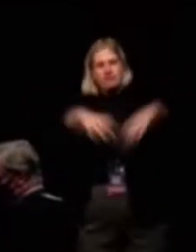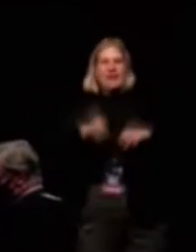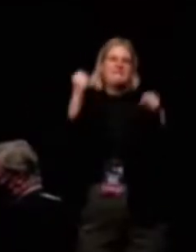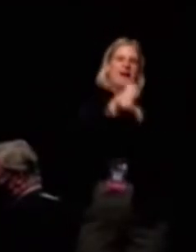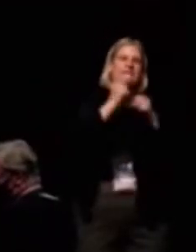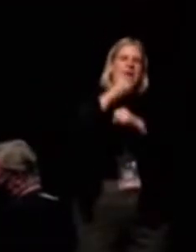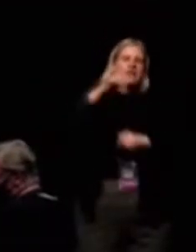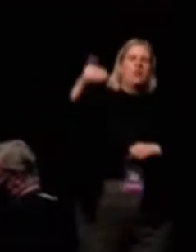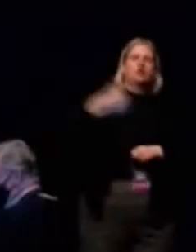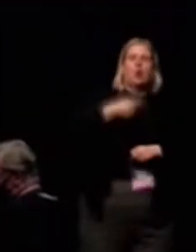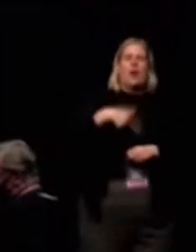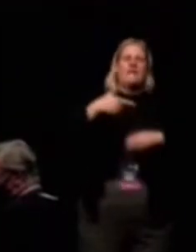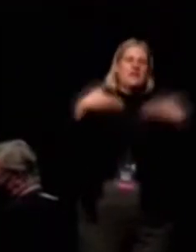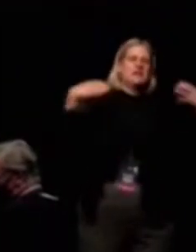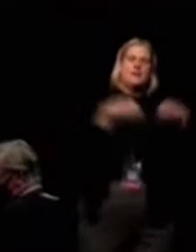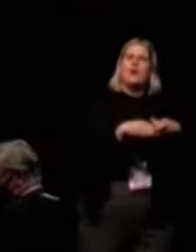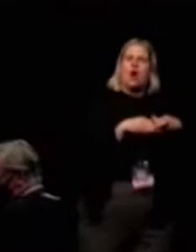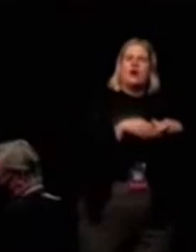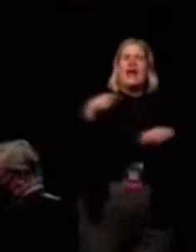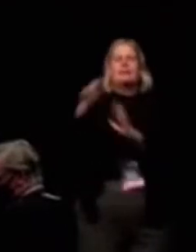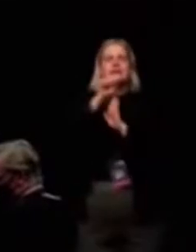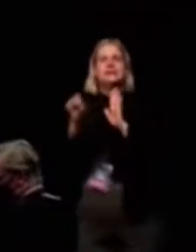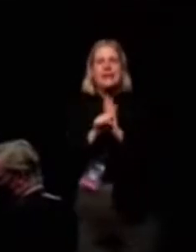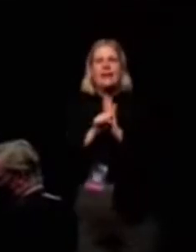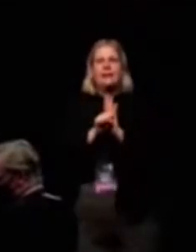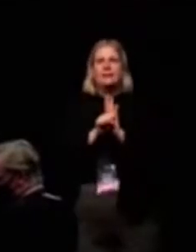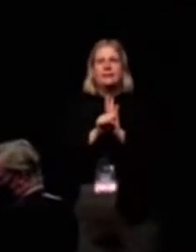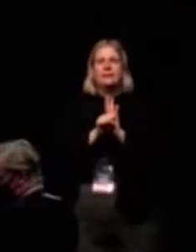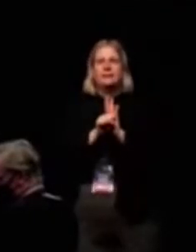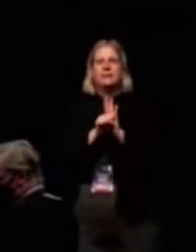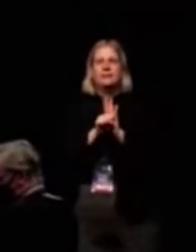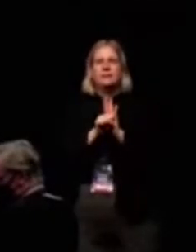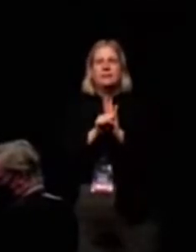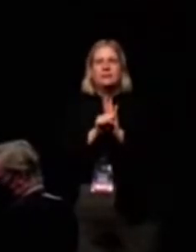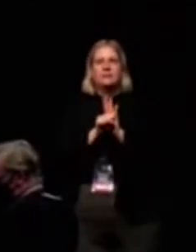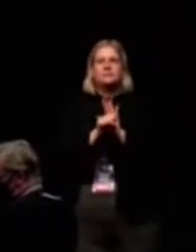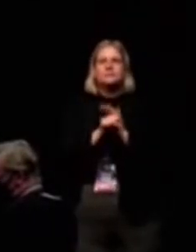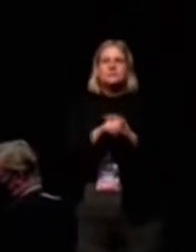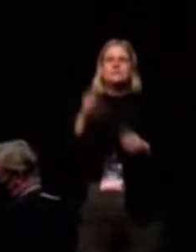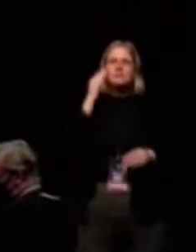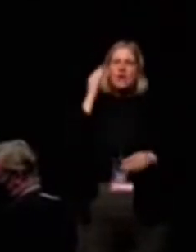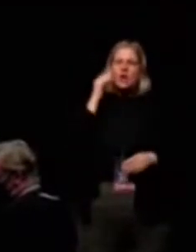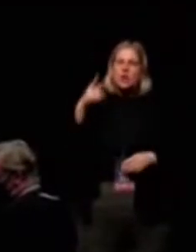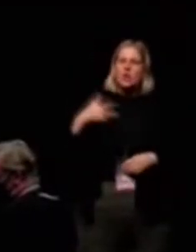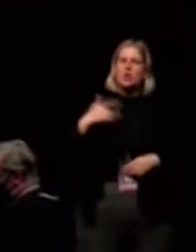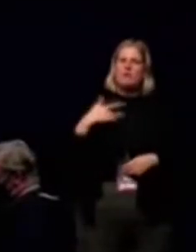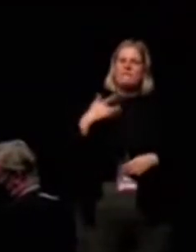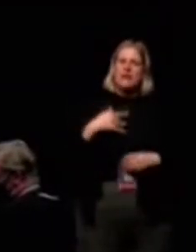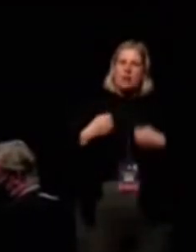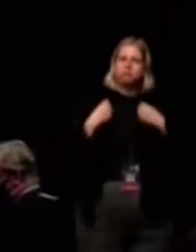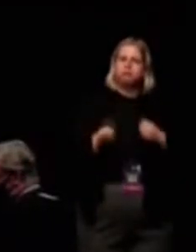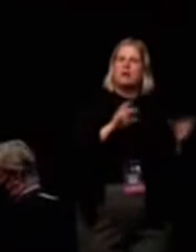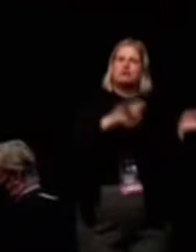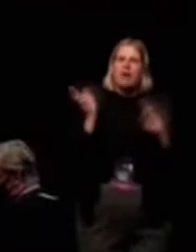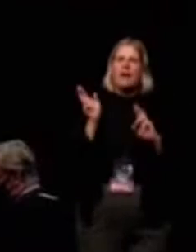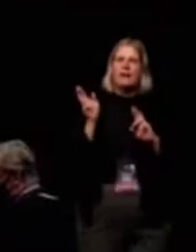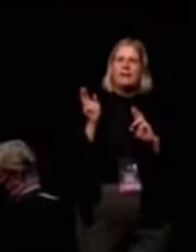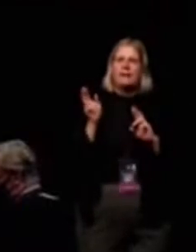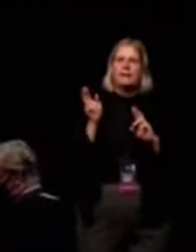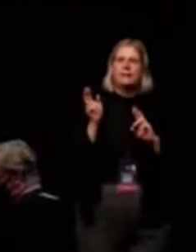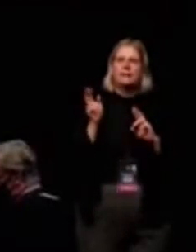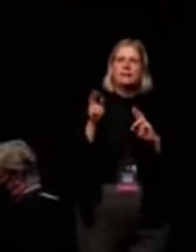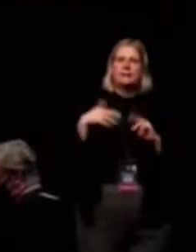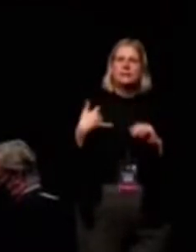of our party and our state. You are in that arena with me. I see Democrats who are enlightened, emboldened,